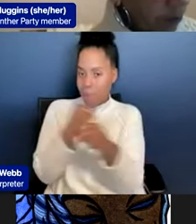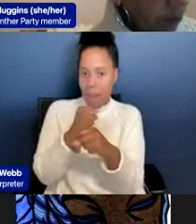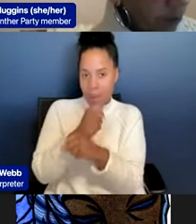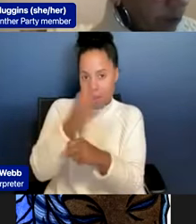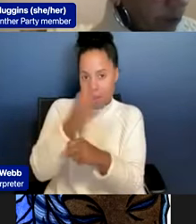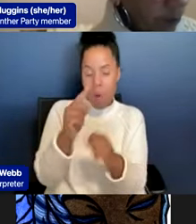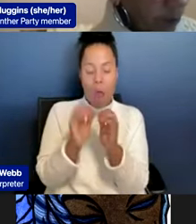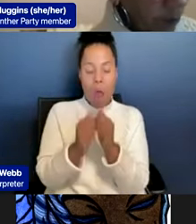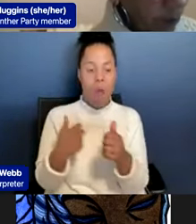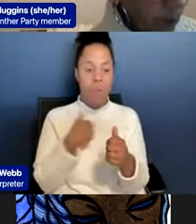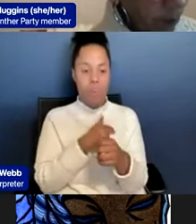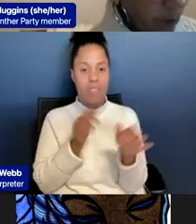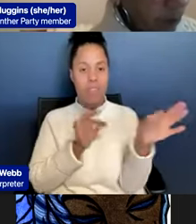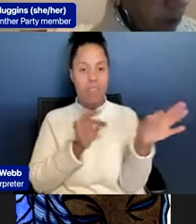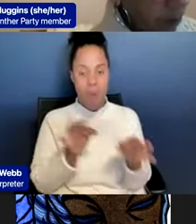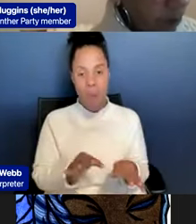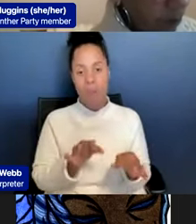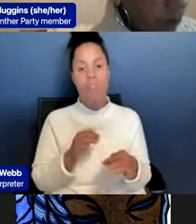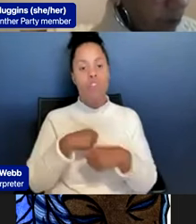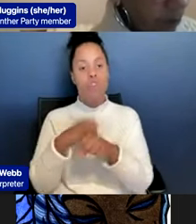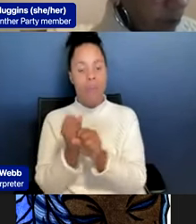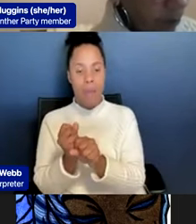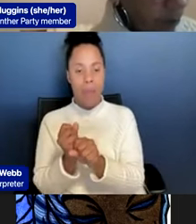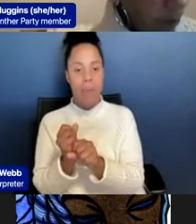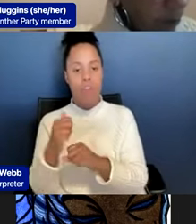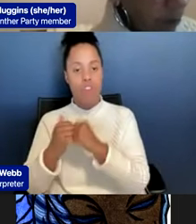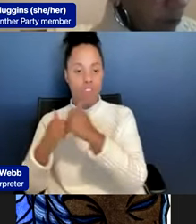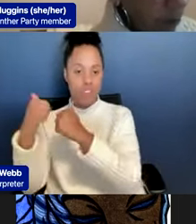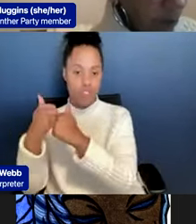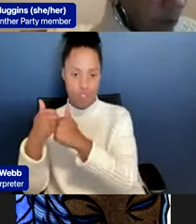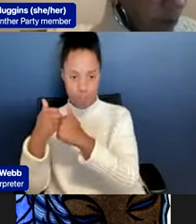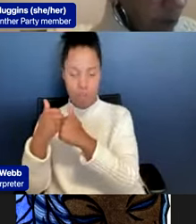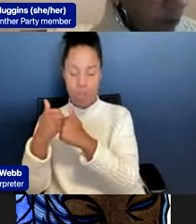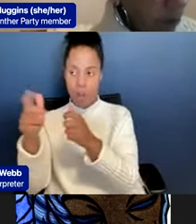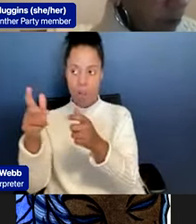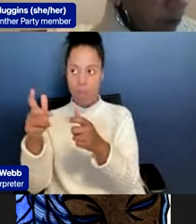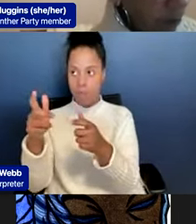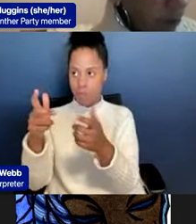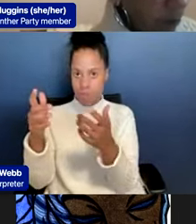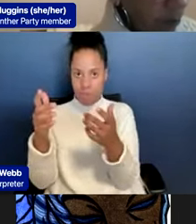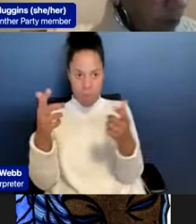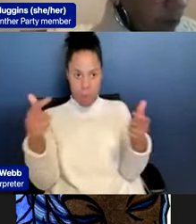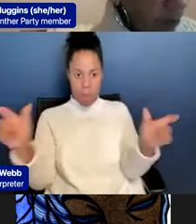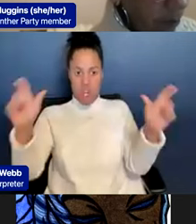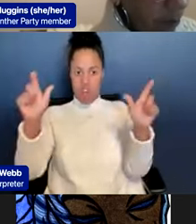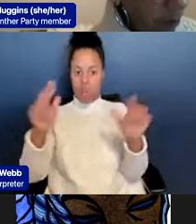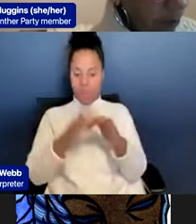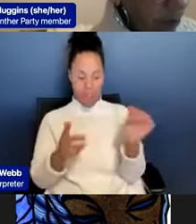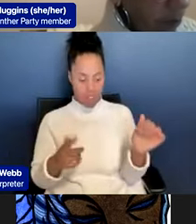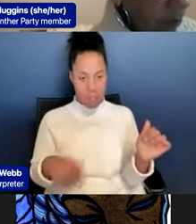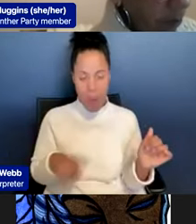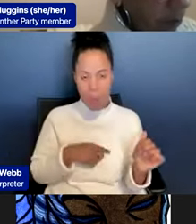structures of a bigger us in the face of also the very particular problems